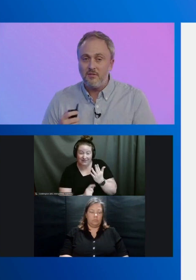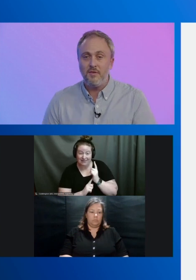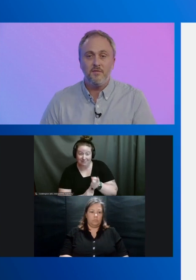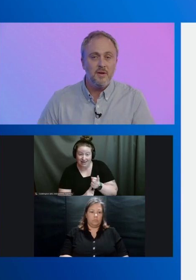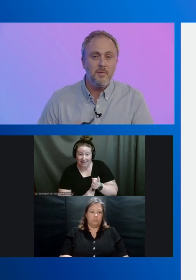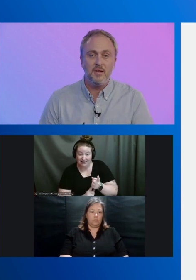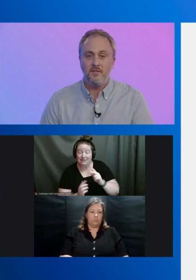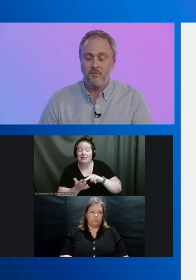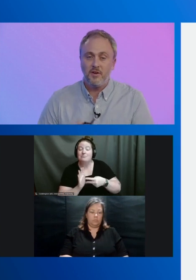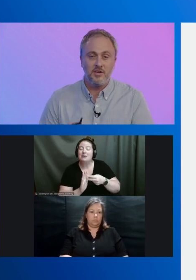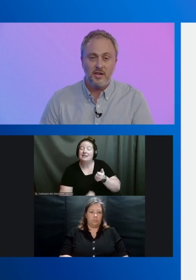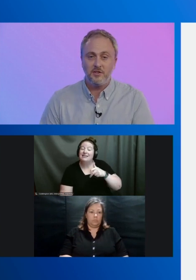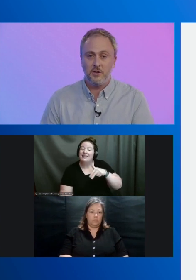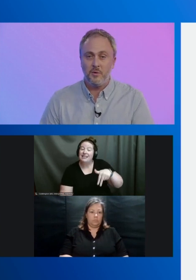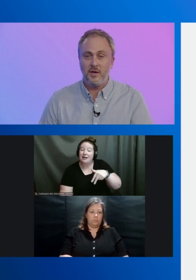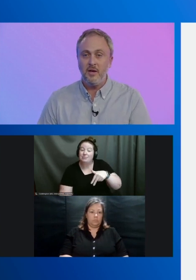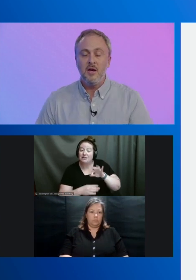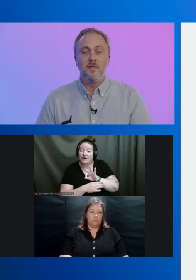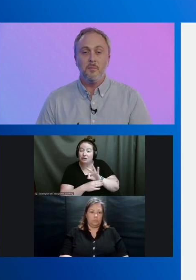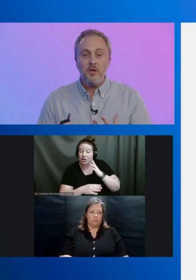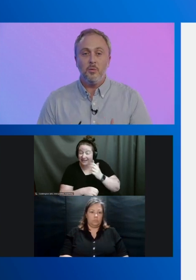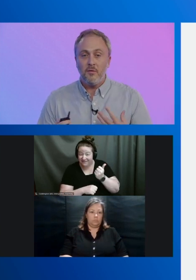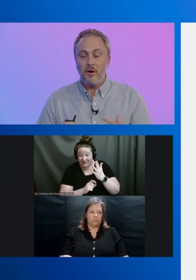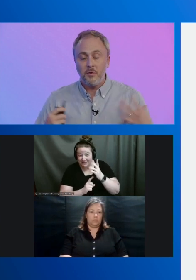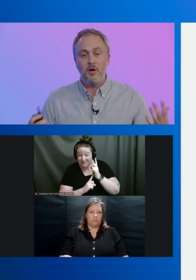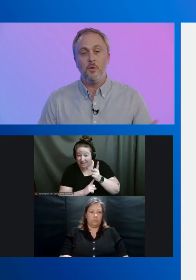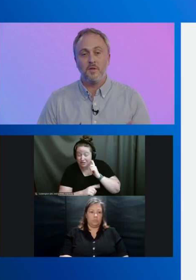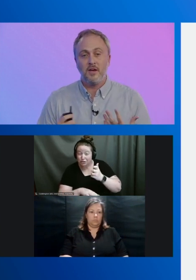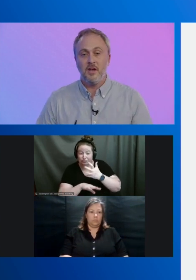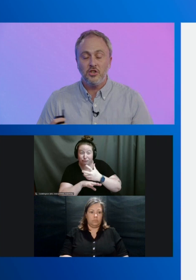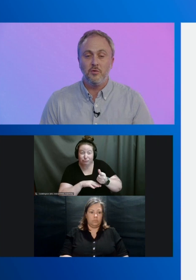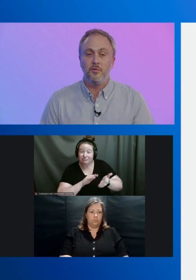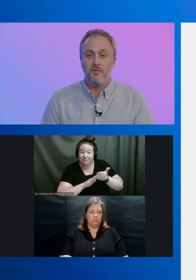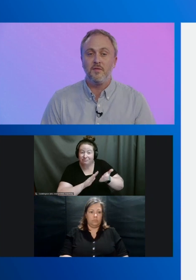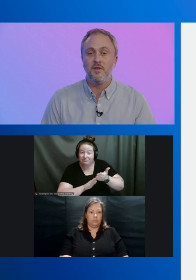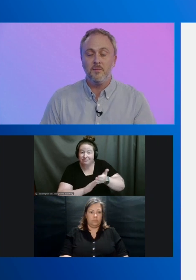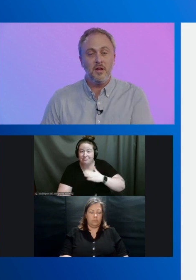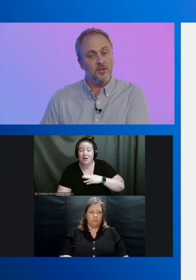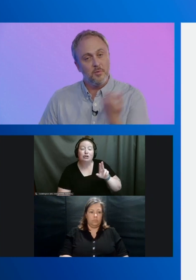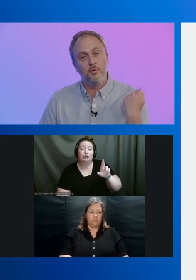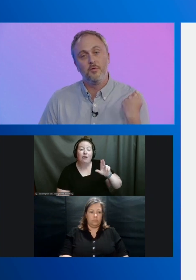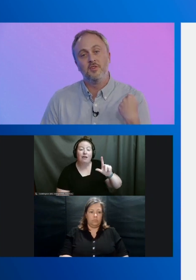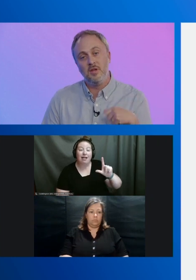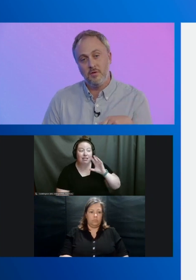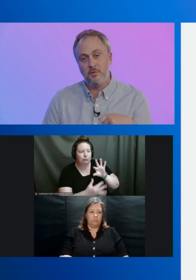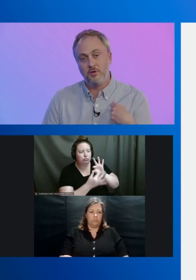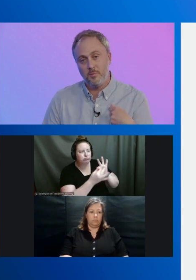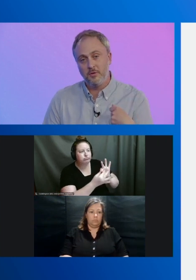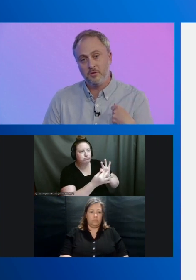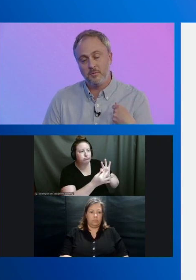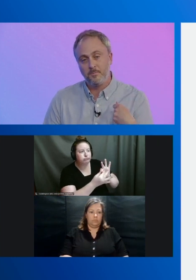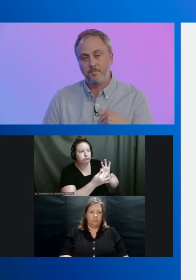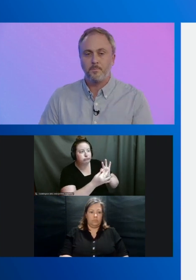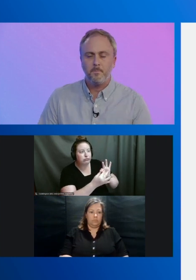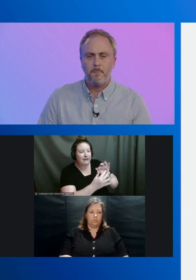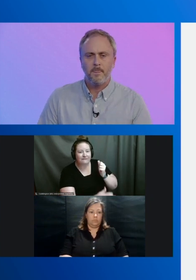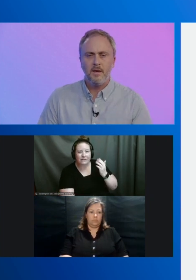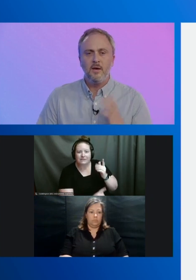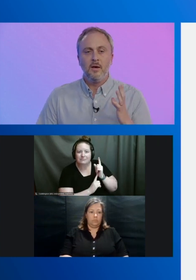it takes 15 minutes to finish executing, then my URL can hold that connection for 15 minutes before receiving the response.